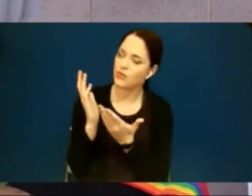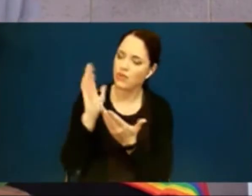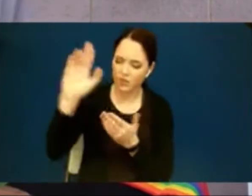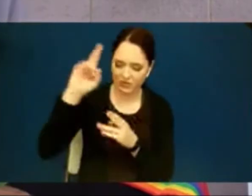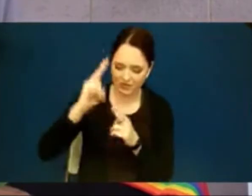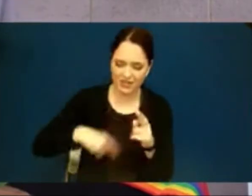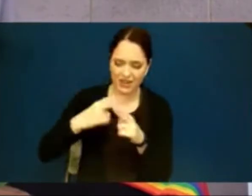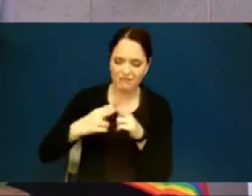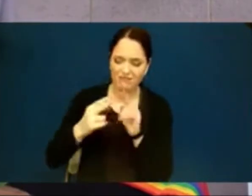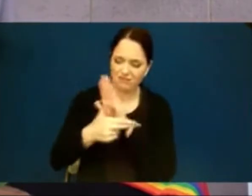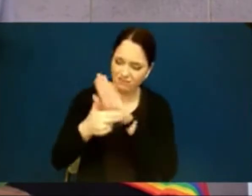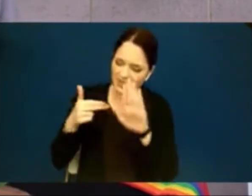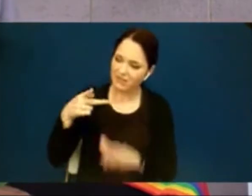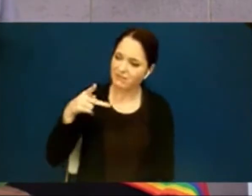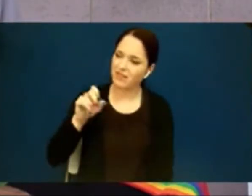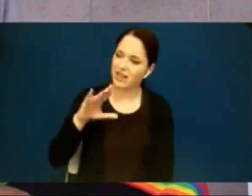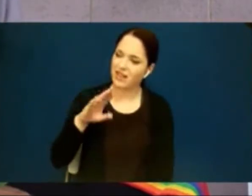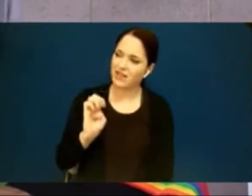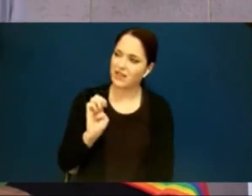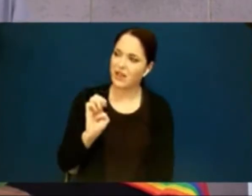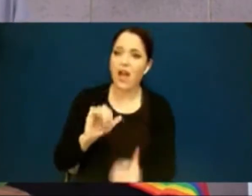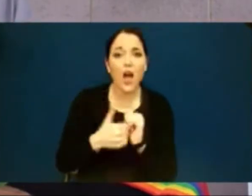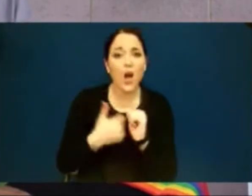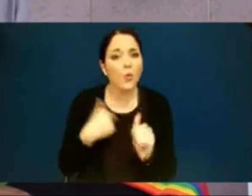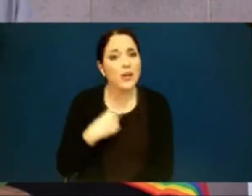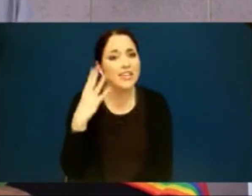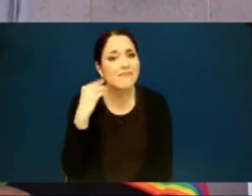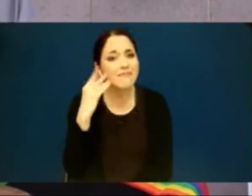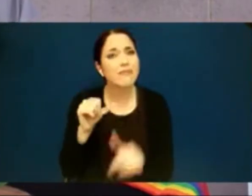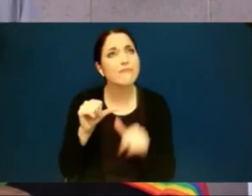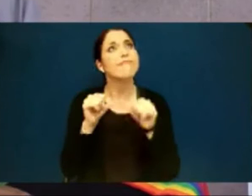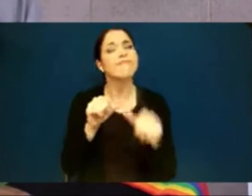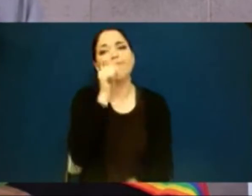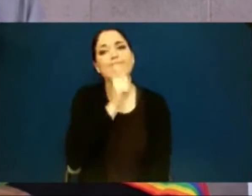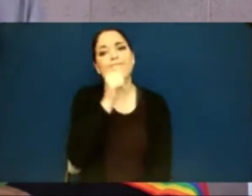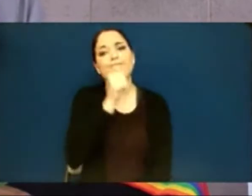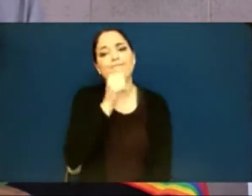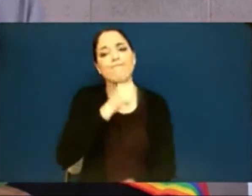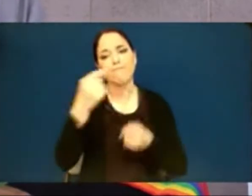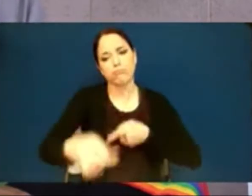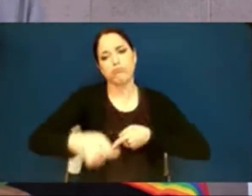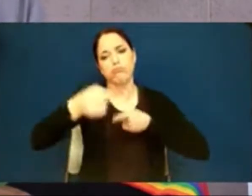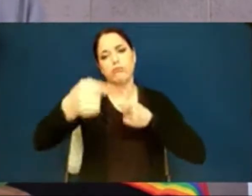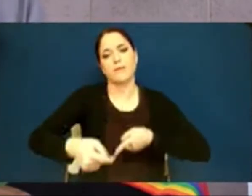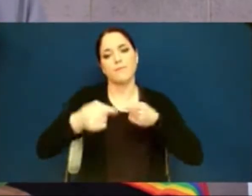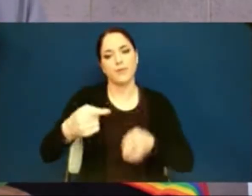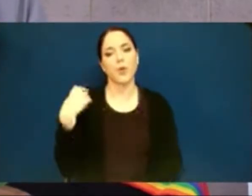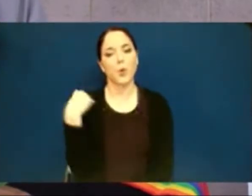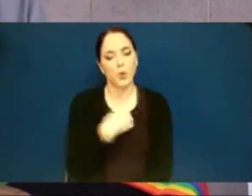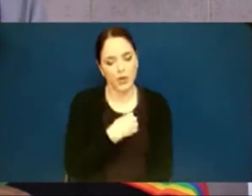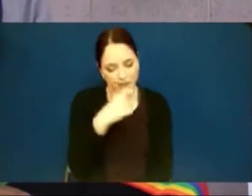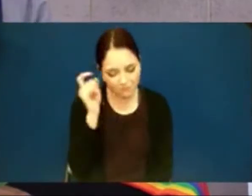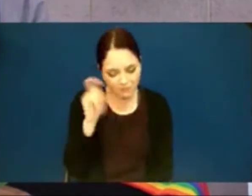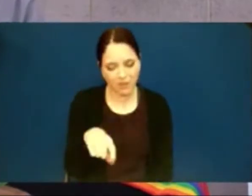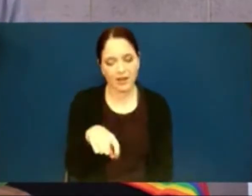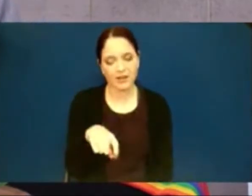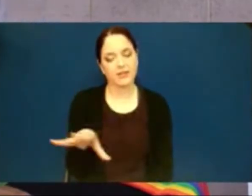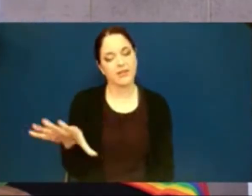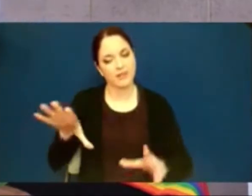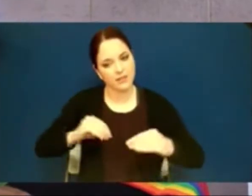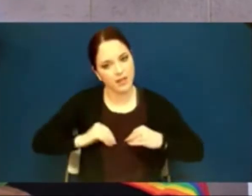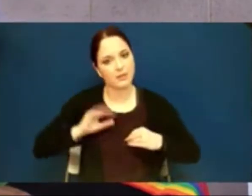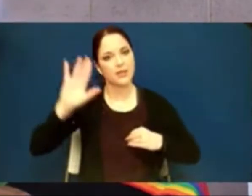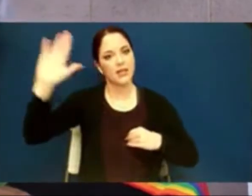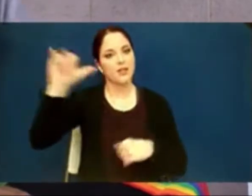handle ongoing trouble in our lives? We receive the still, big voice. The voice that says,